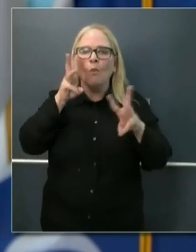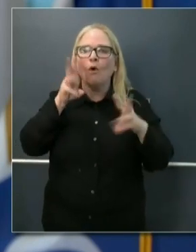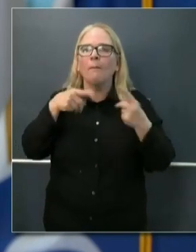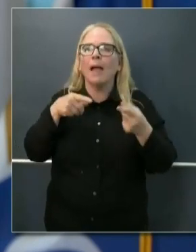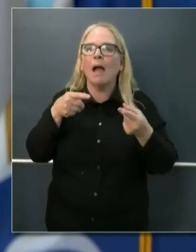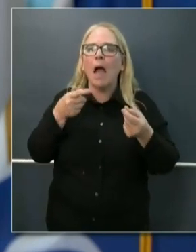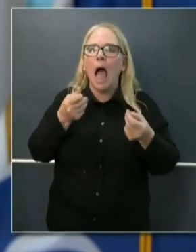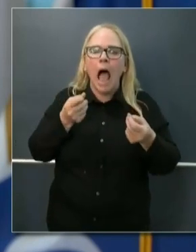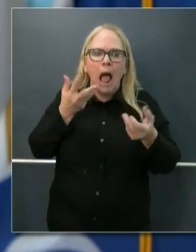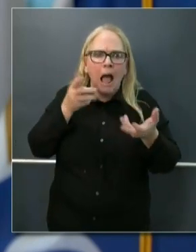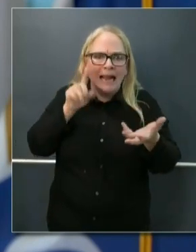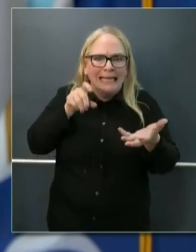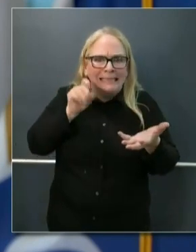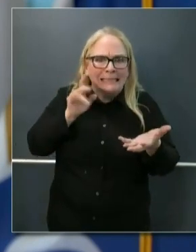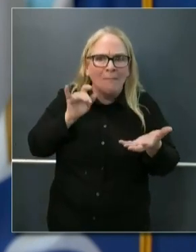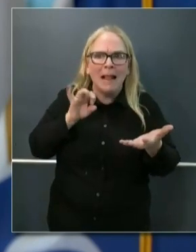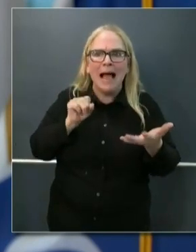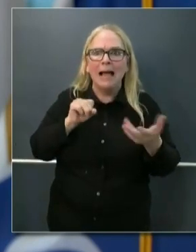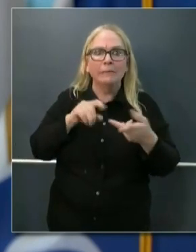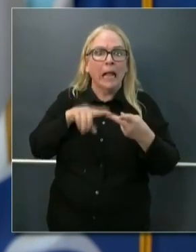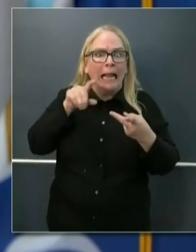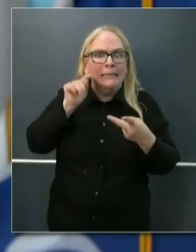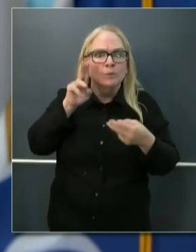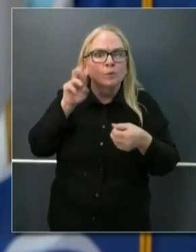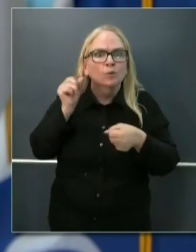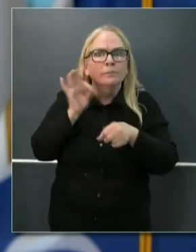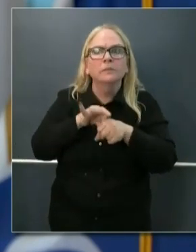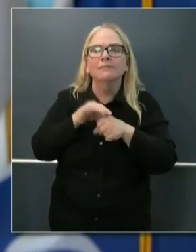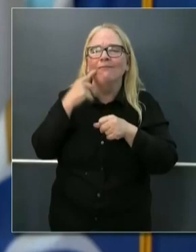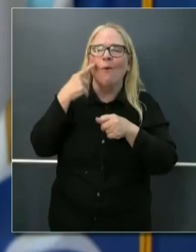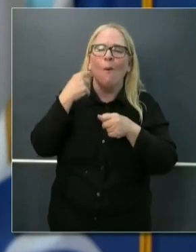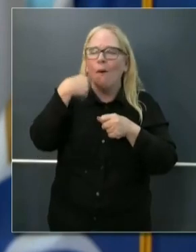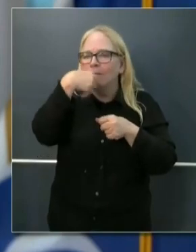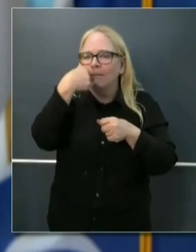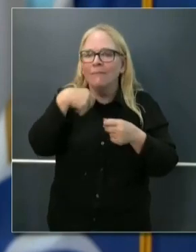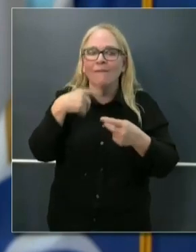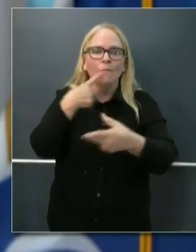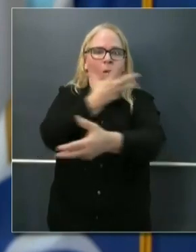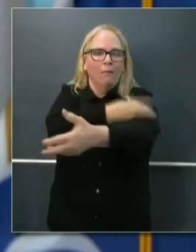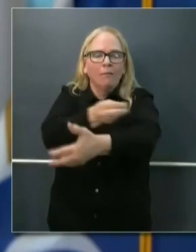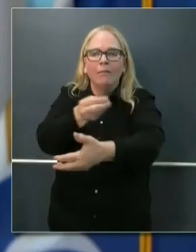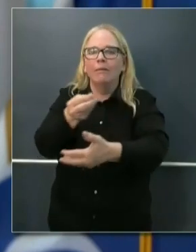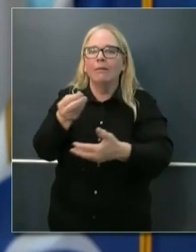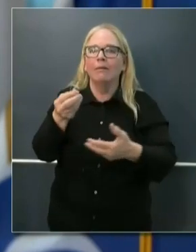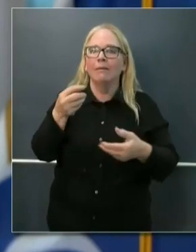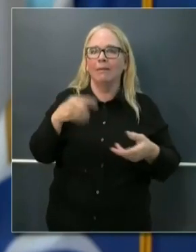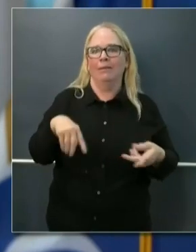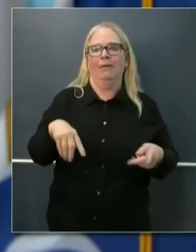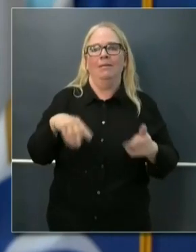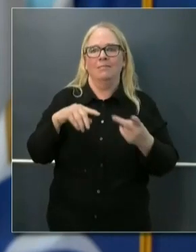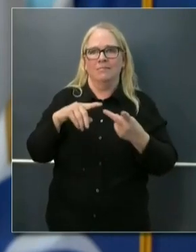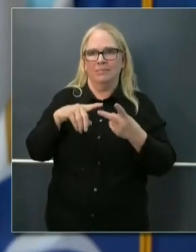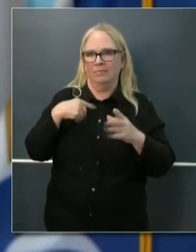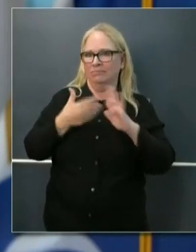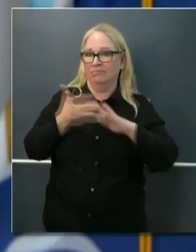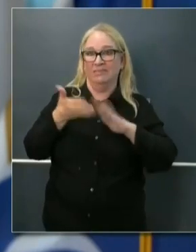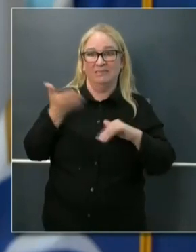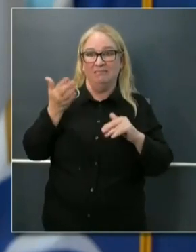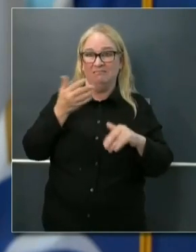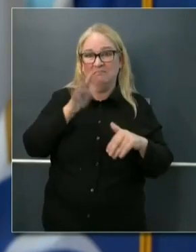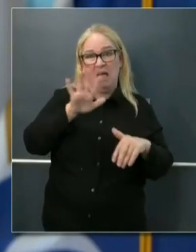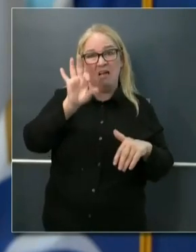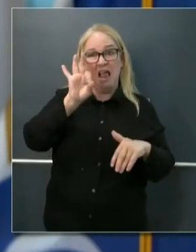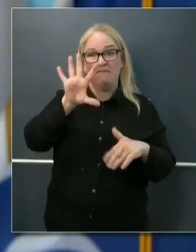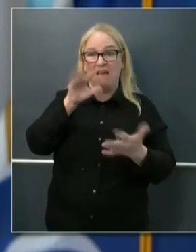reagents, tubes, RNA extraction, swabs, we can be running today at